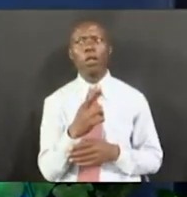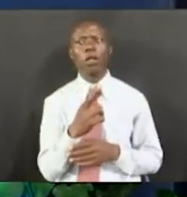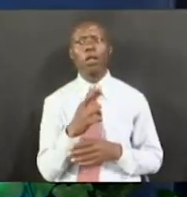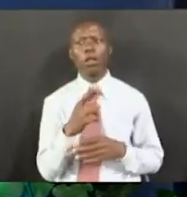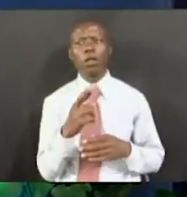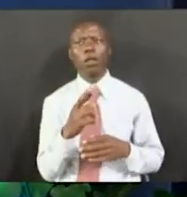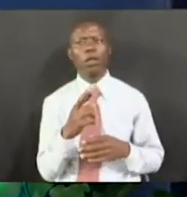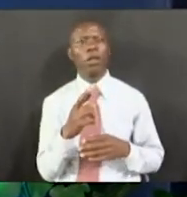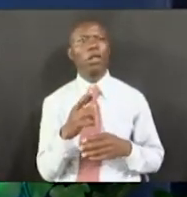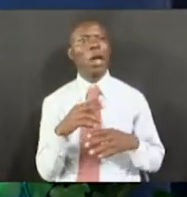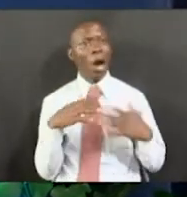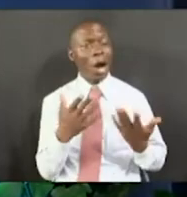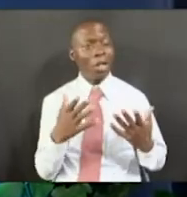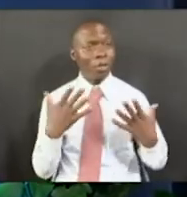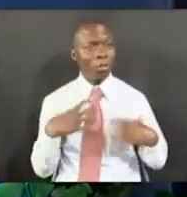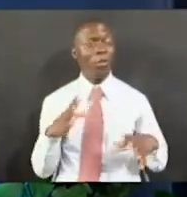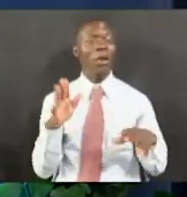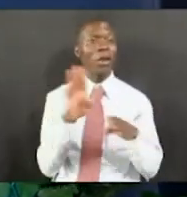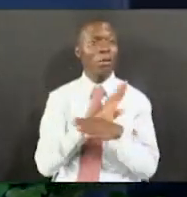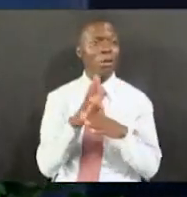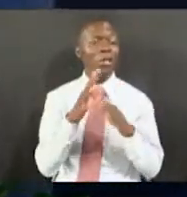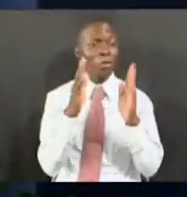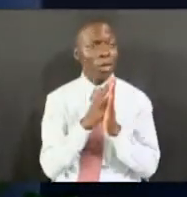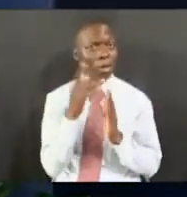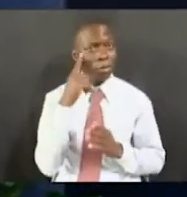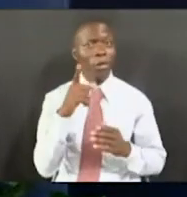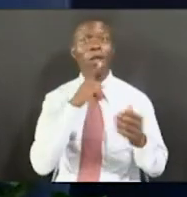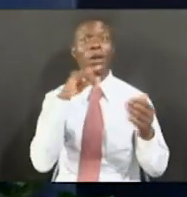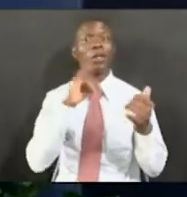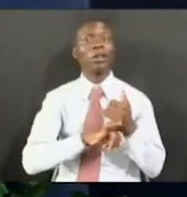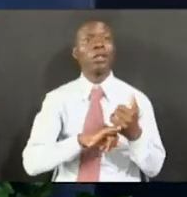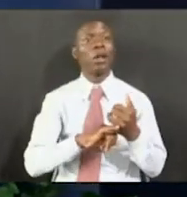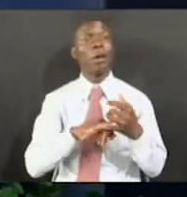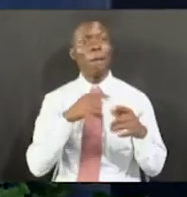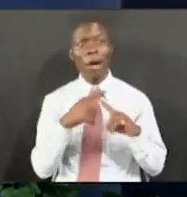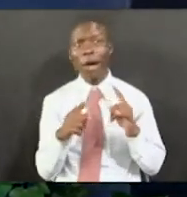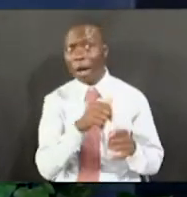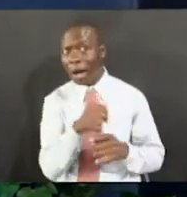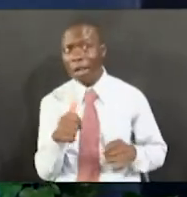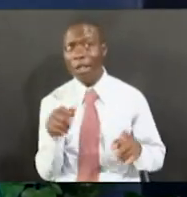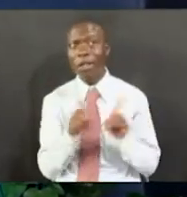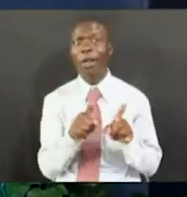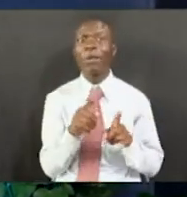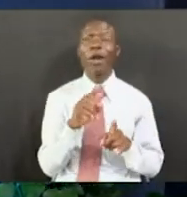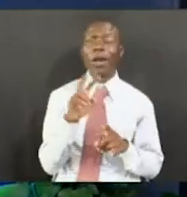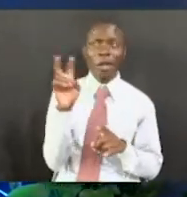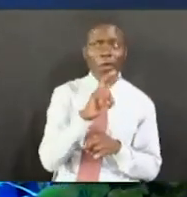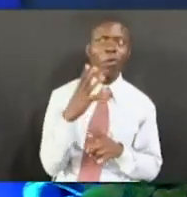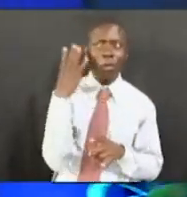praying for the husband? But also go out looking beautiful. Are we together?